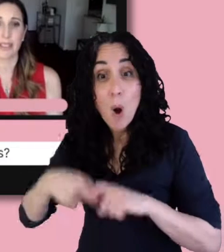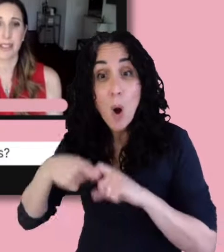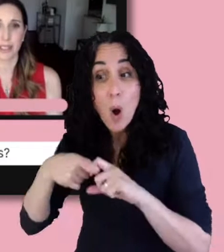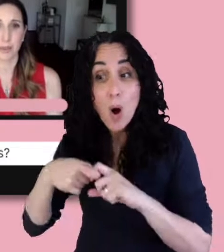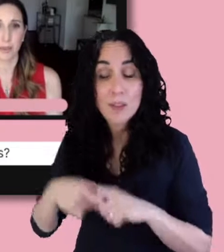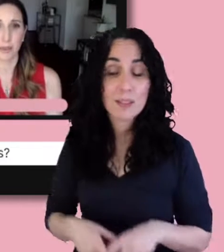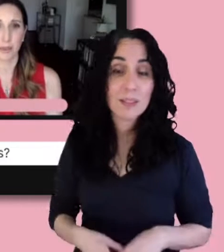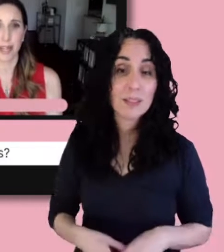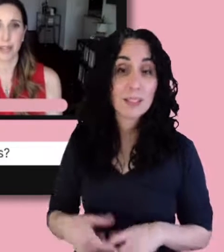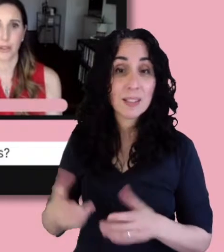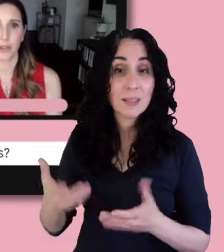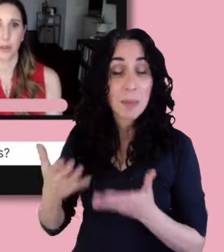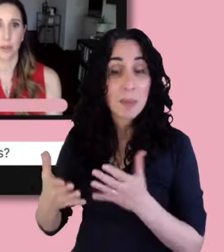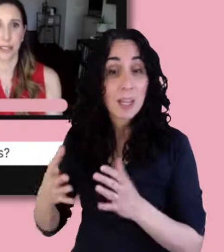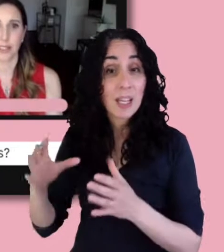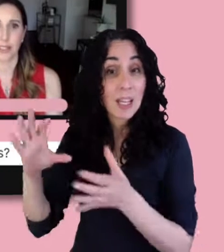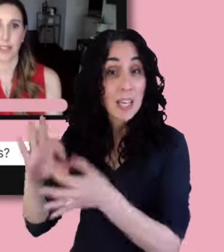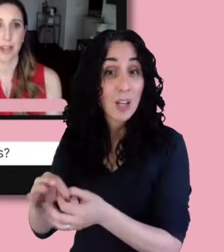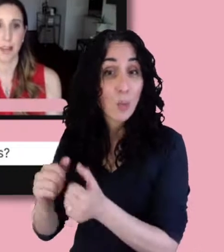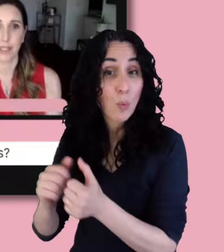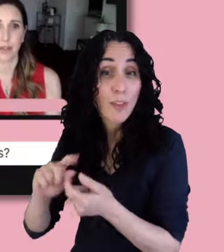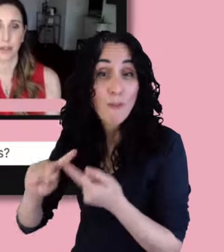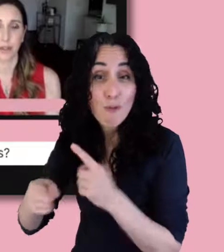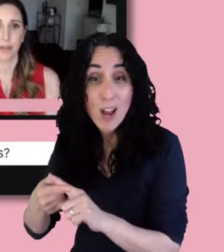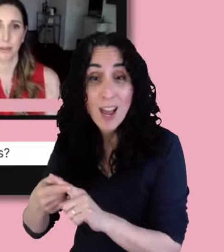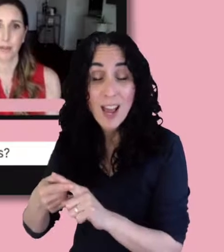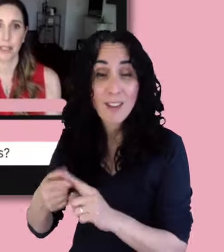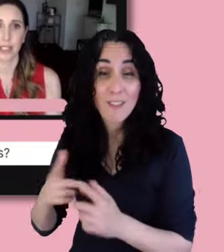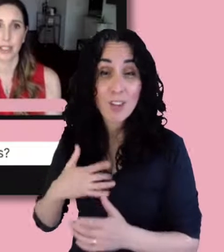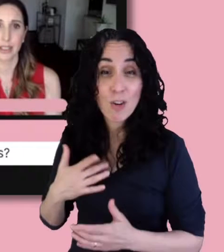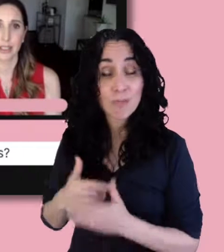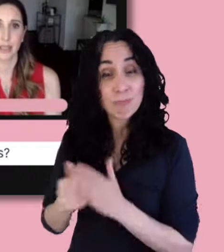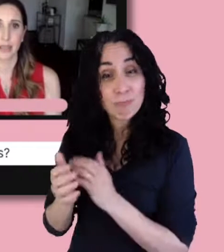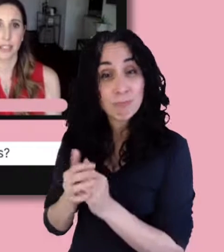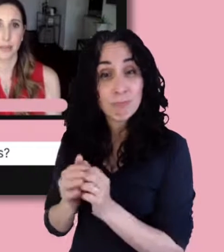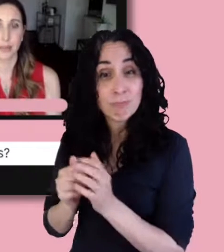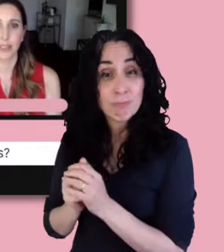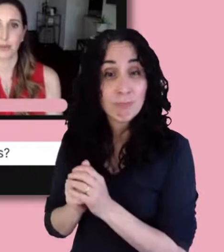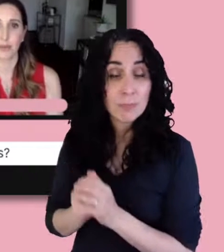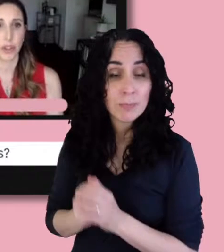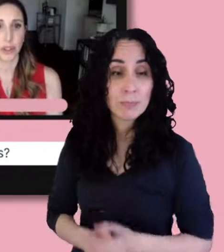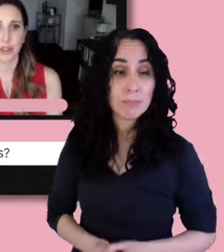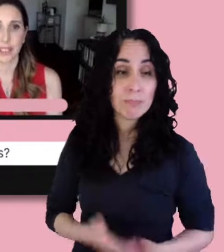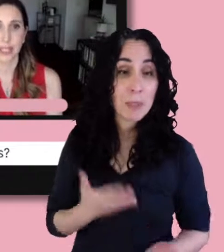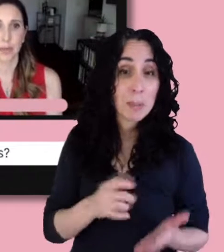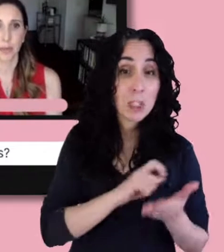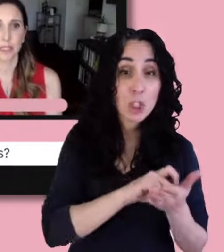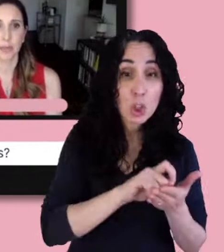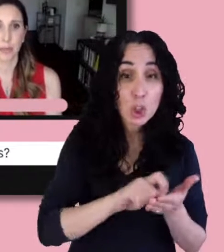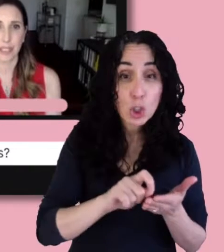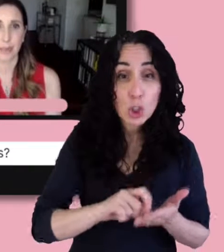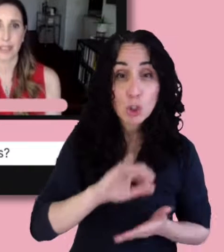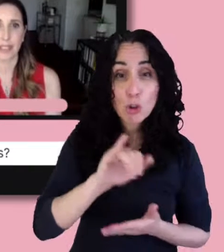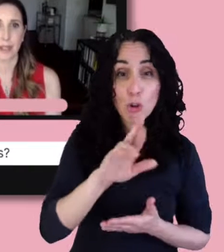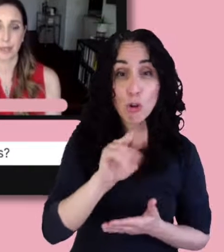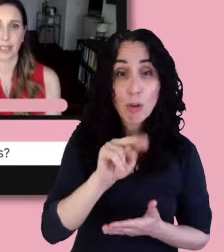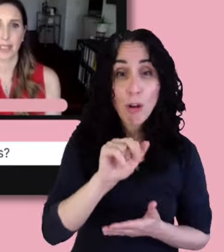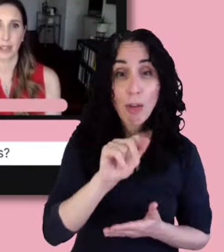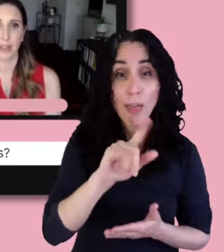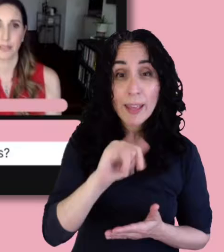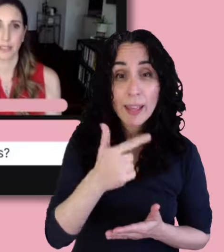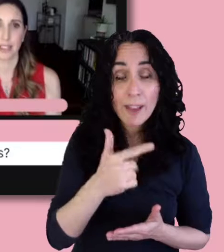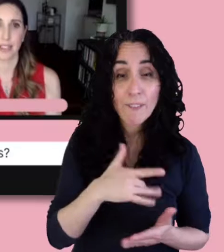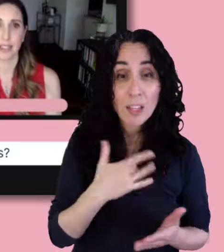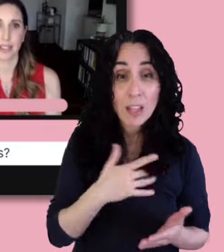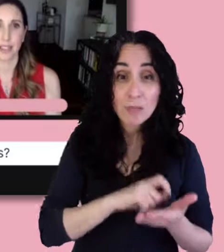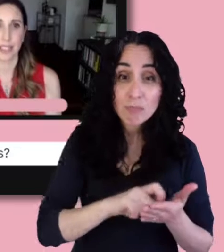be connecting with a friend or a relative that makes you feel comforted. That can be journaling. I'm really, really big into writing out